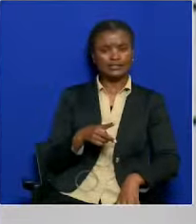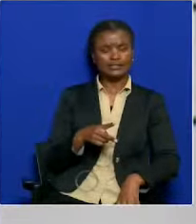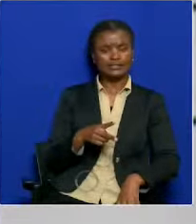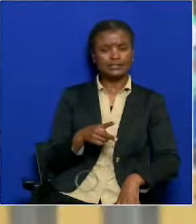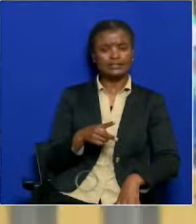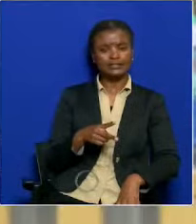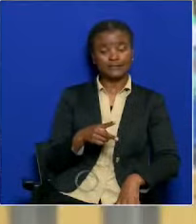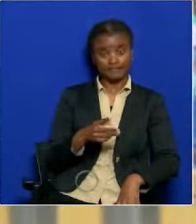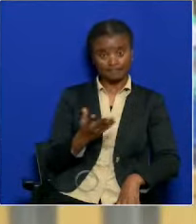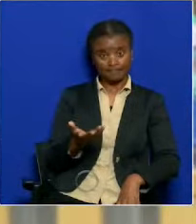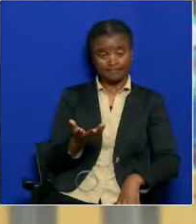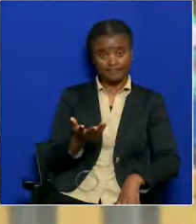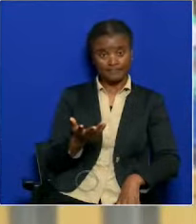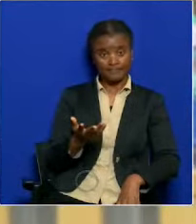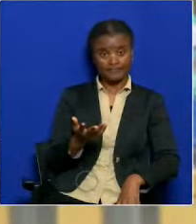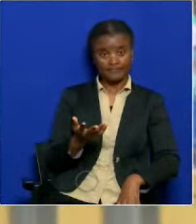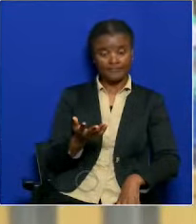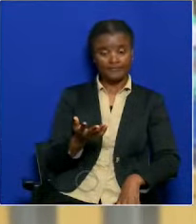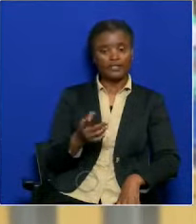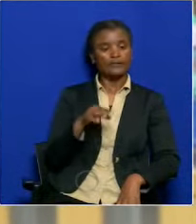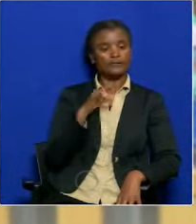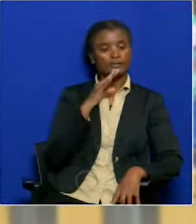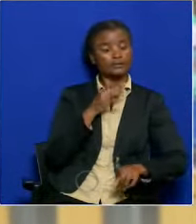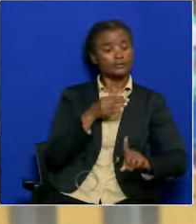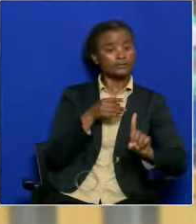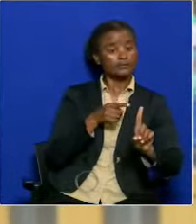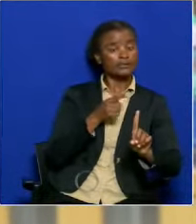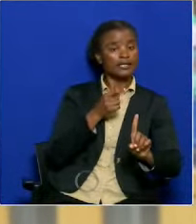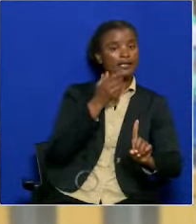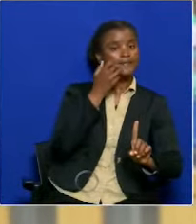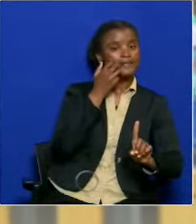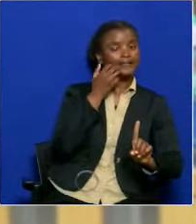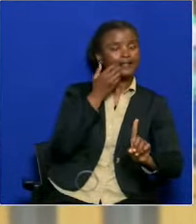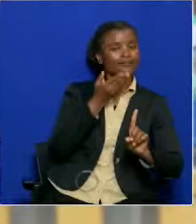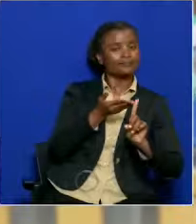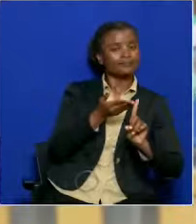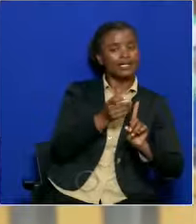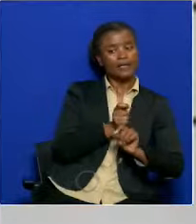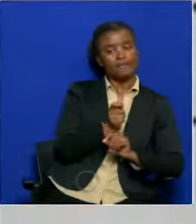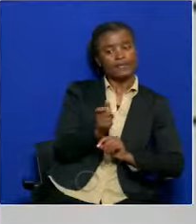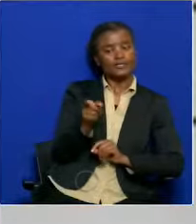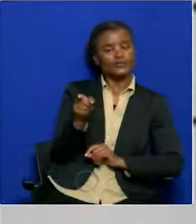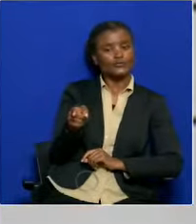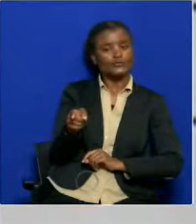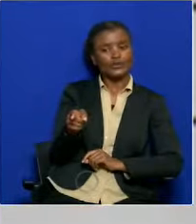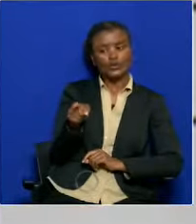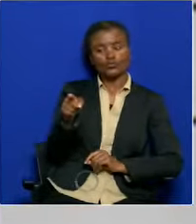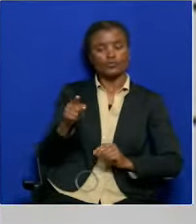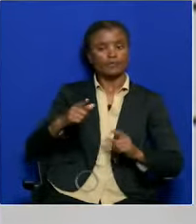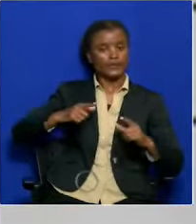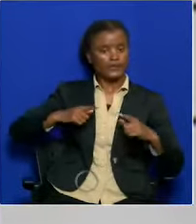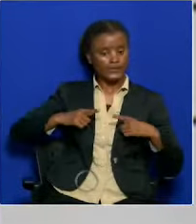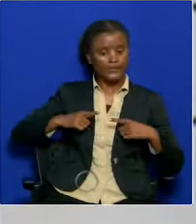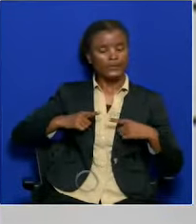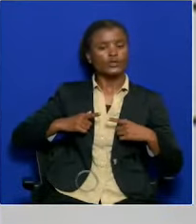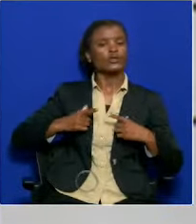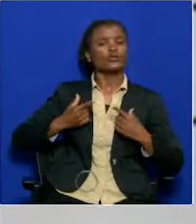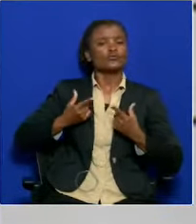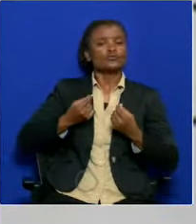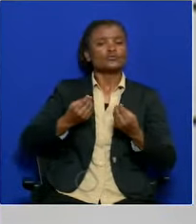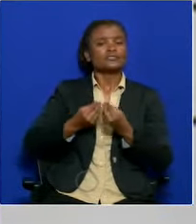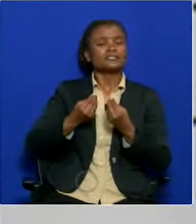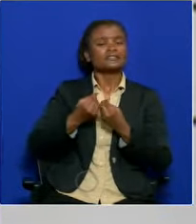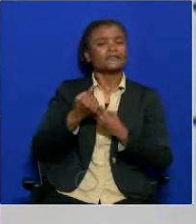that Matlala pays you, you are prepared to do things for him? Yeah, because of that interpretation